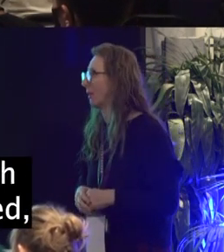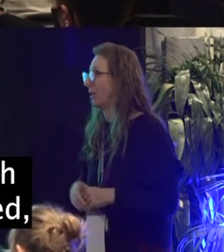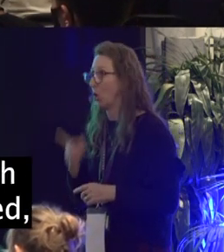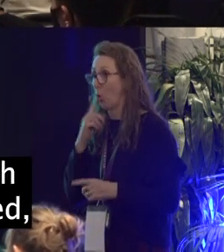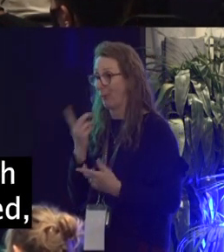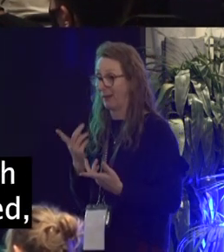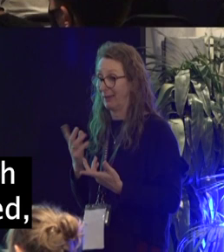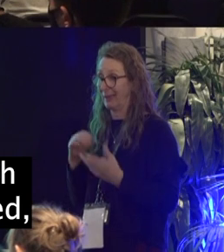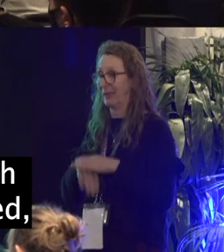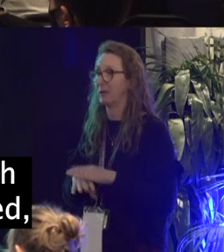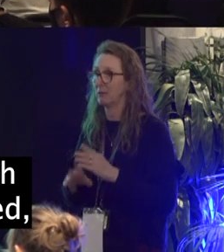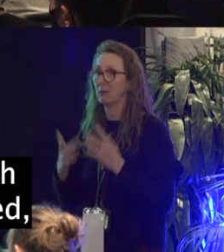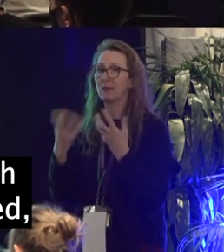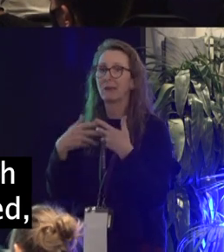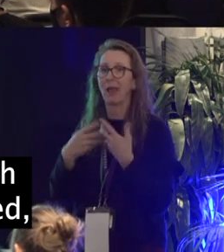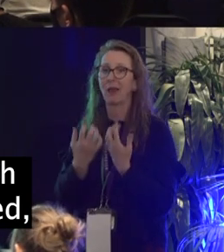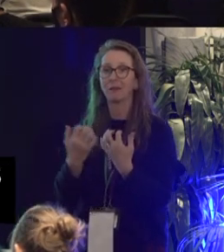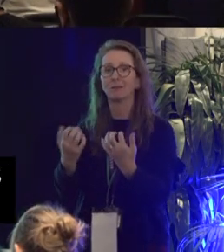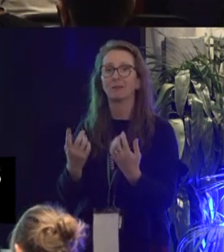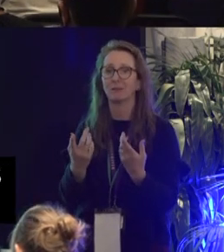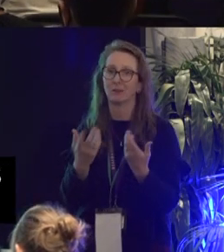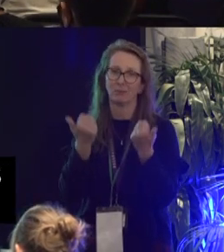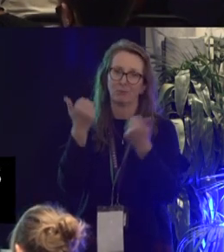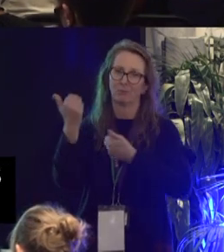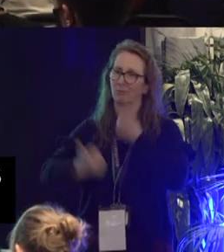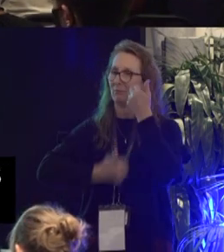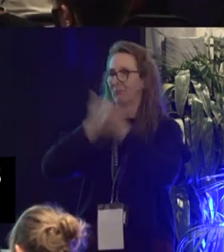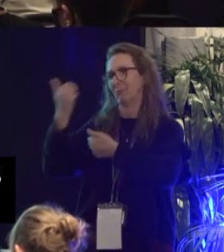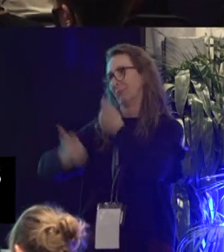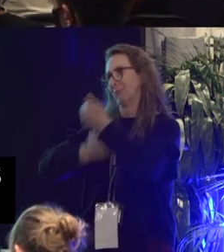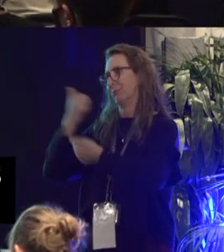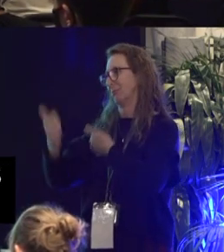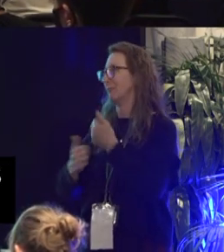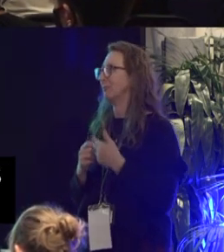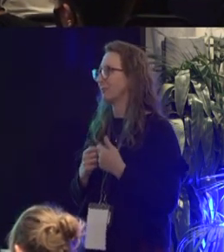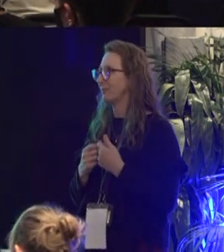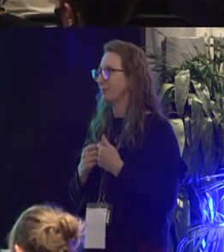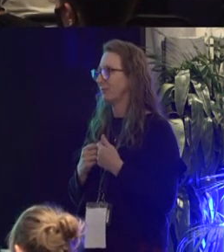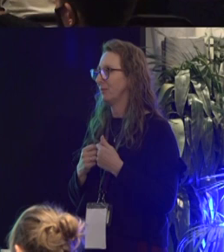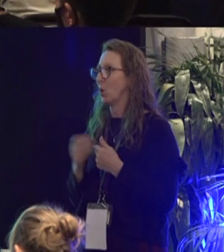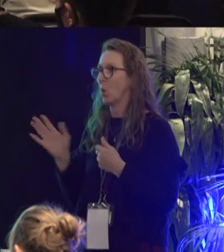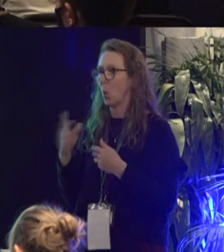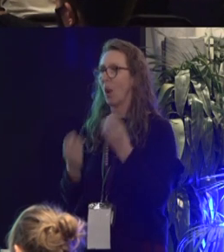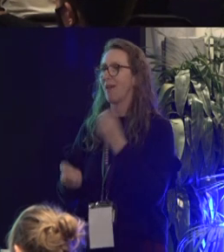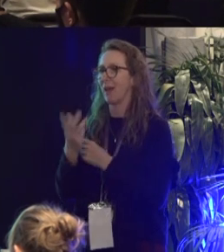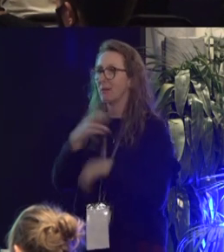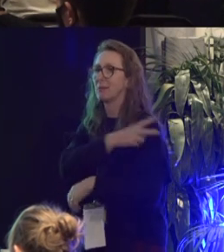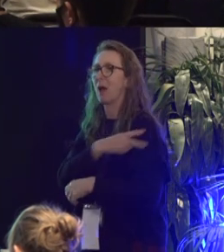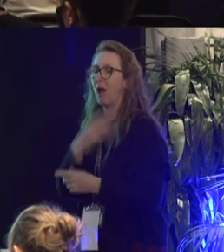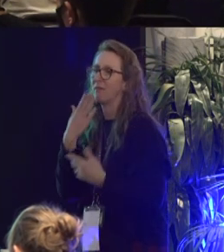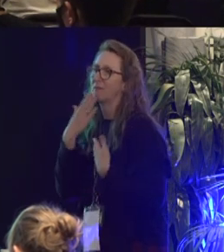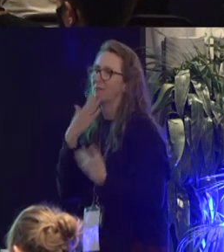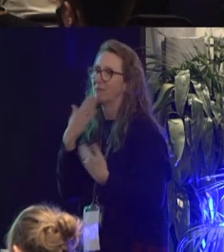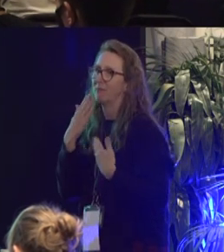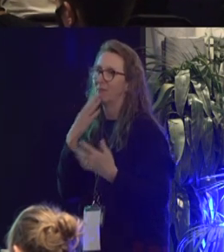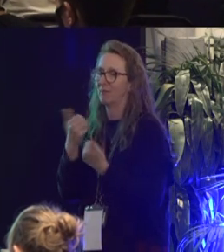been amazing. The tech crew, Ewan, thanks to Watershed, thanks to Bath Spa Tech, thanks to Swan's Events. It's all been really, really, really beautifully